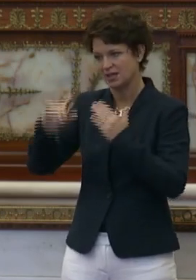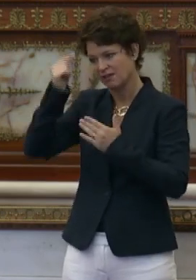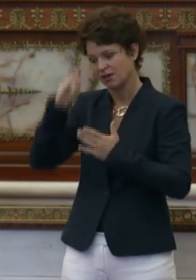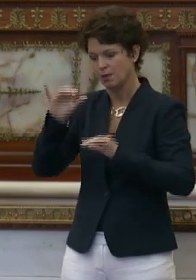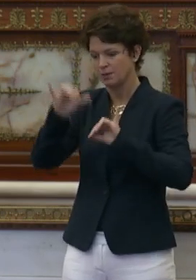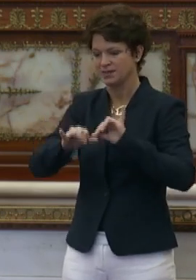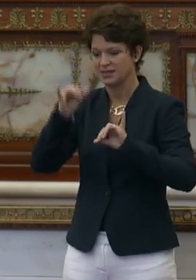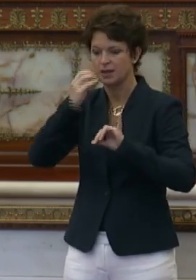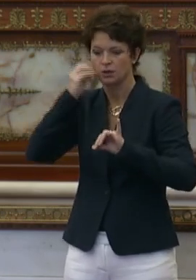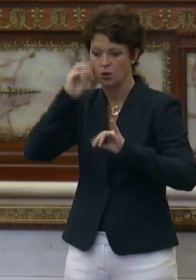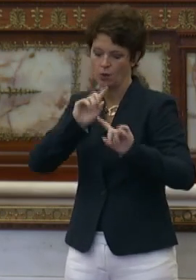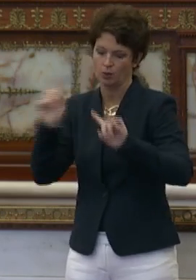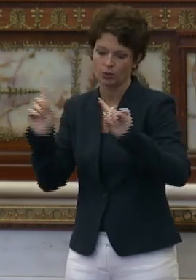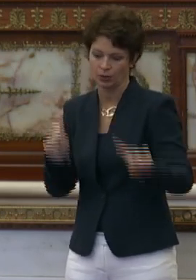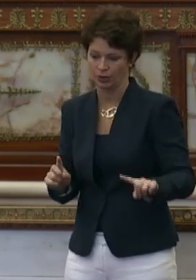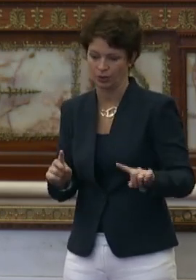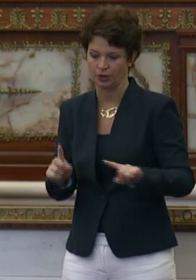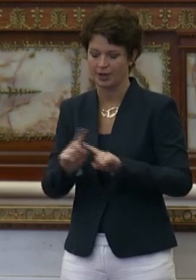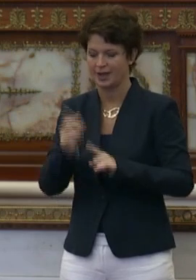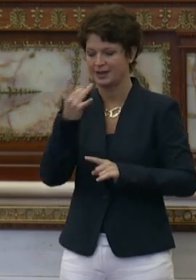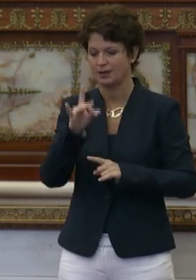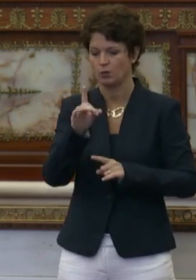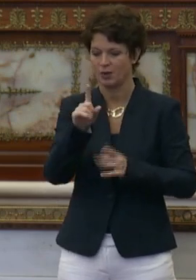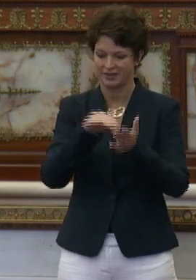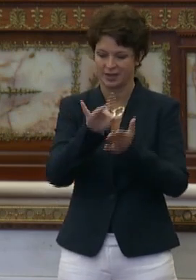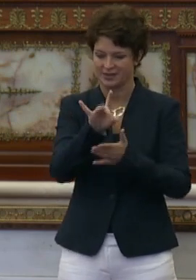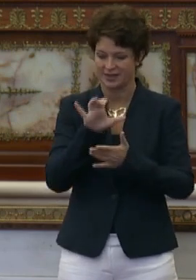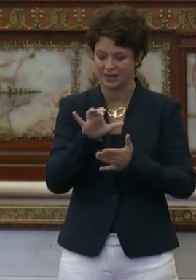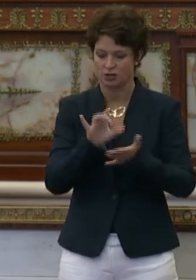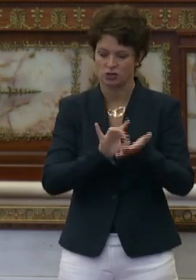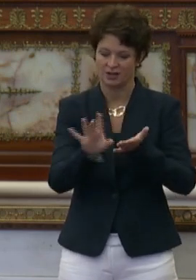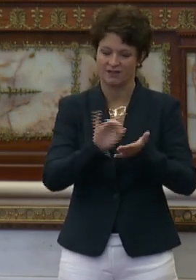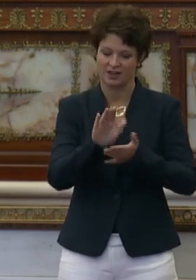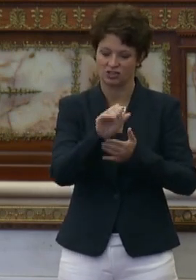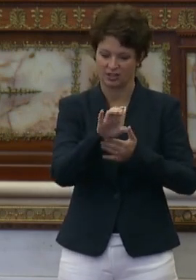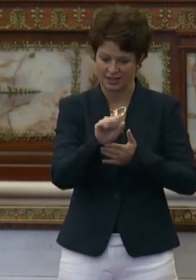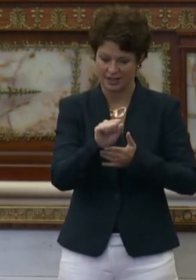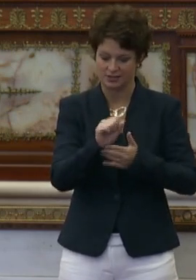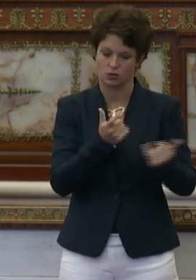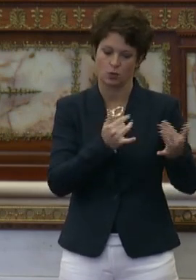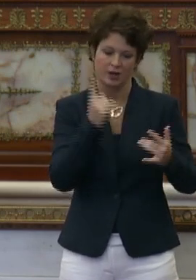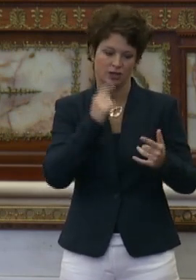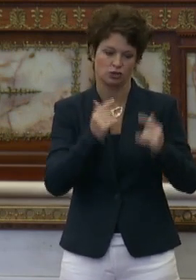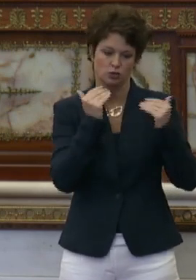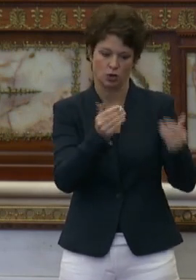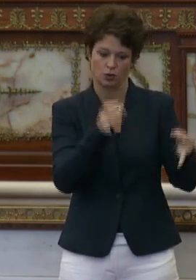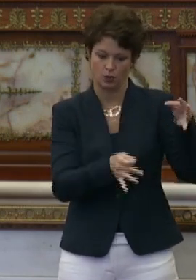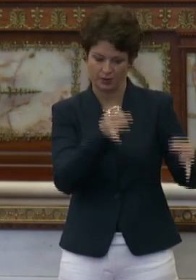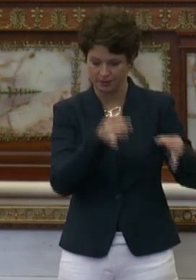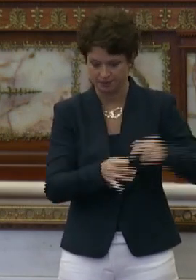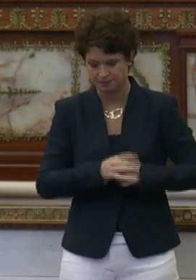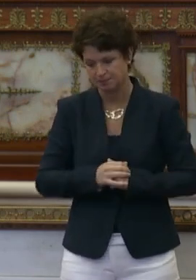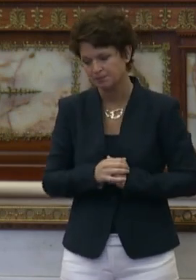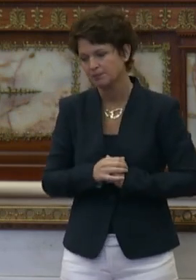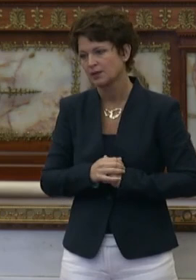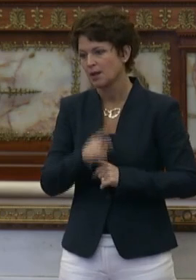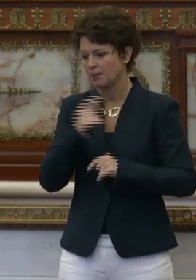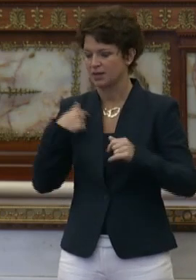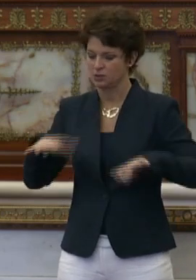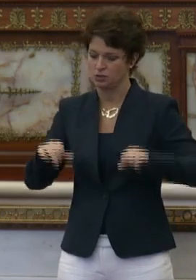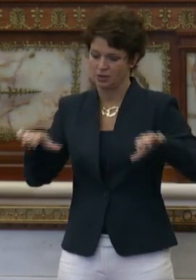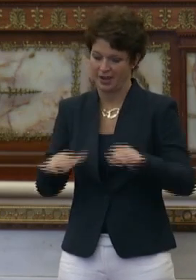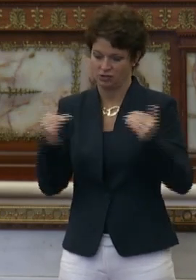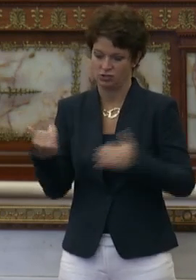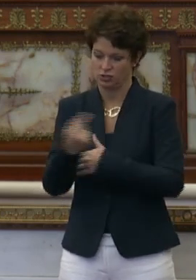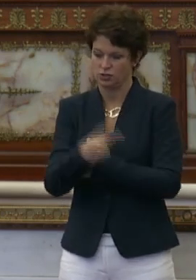stay-at-home order. And approximately 1,800 eviction cases are awaiting to receive hearings. Because we took action